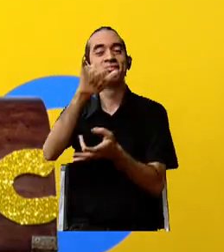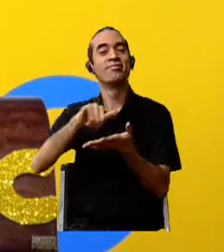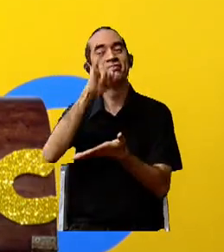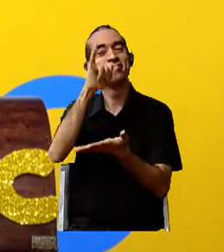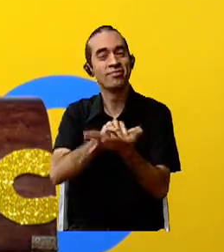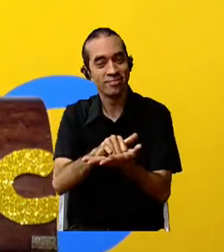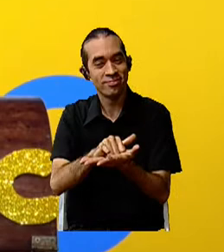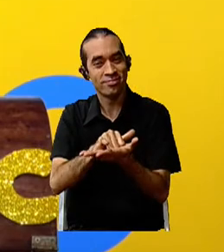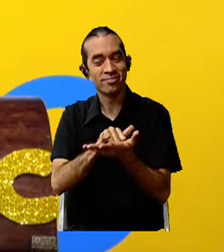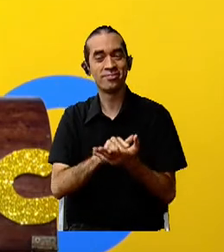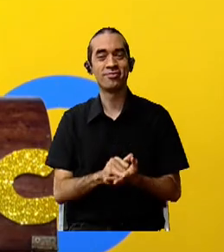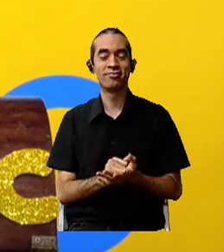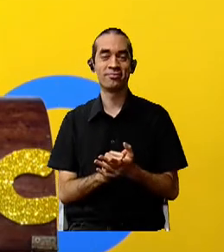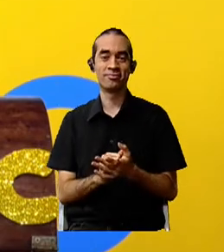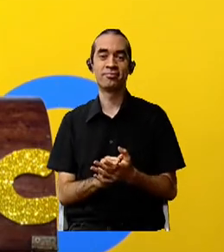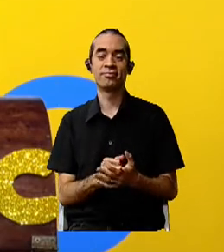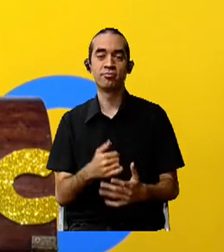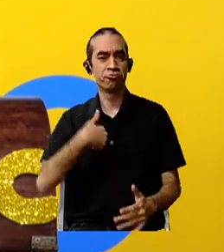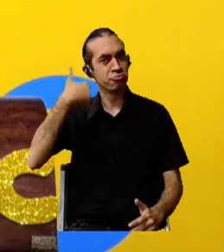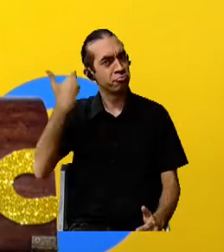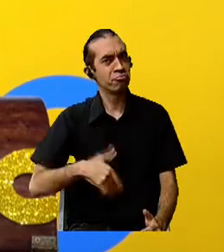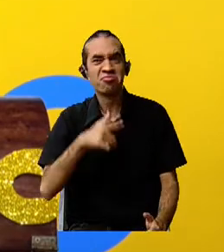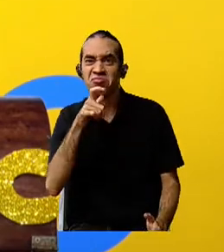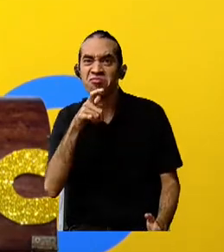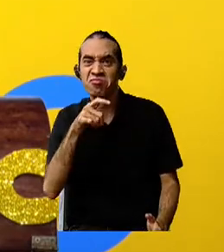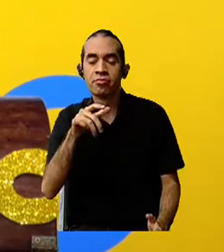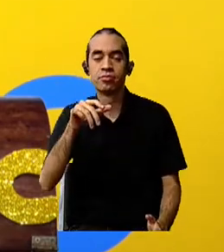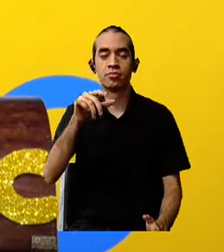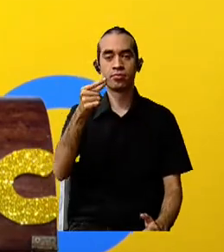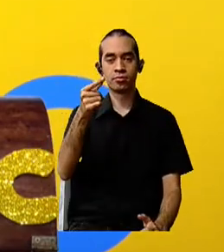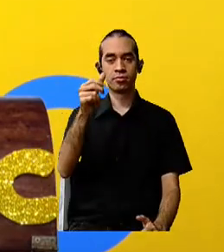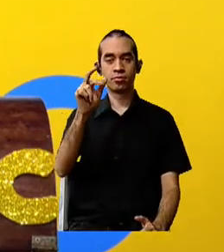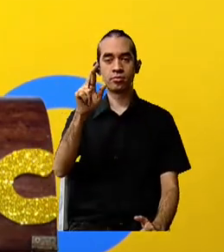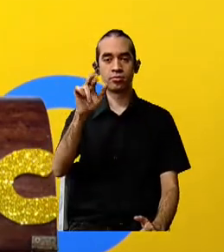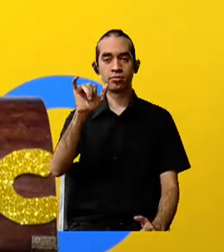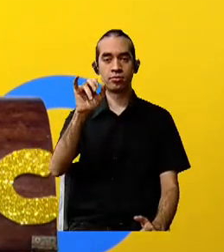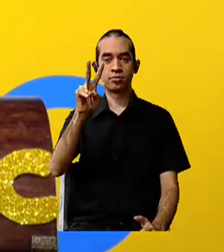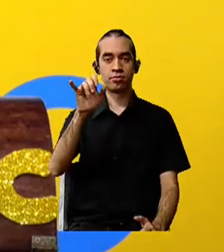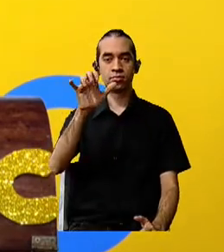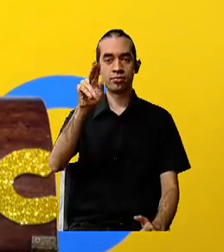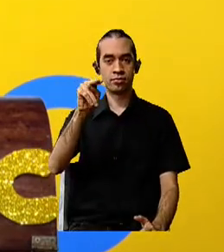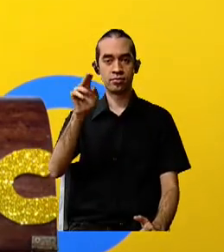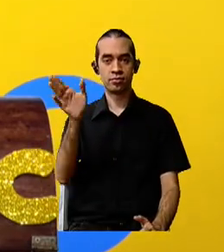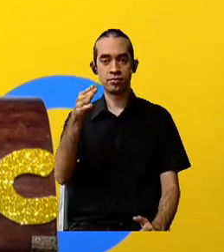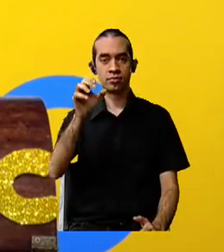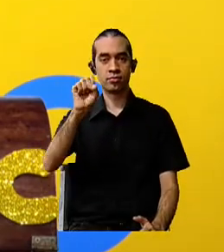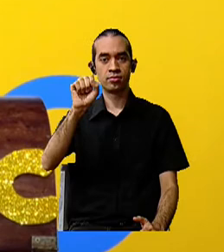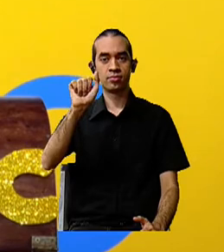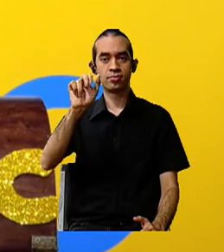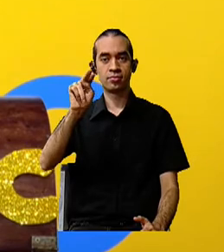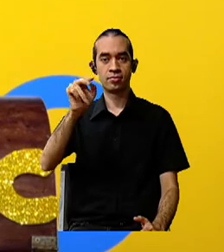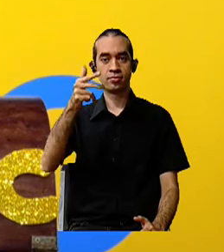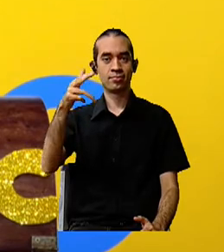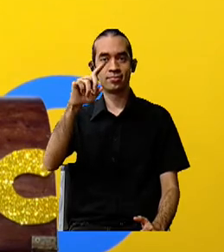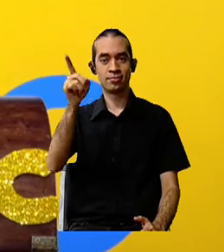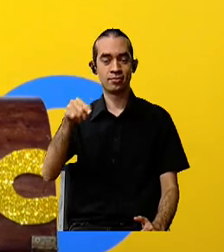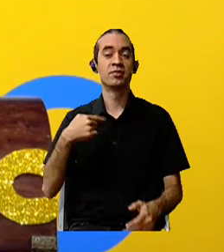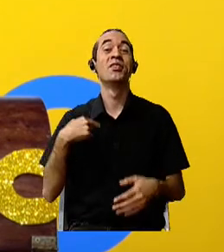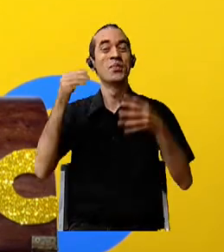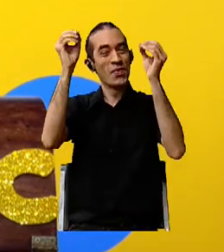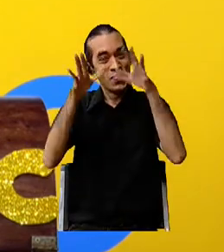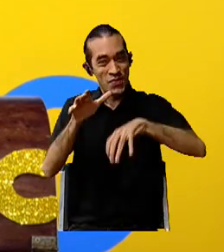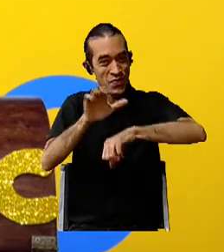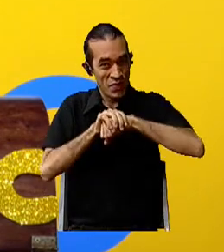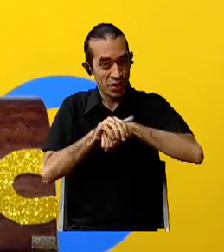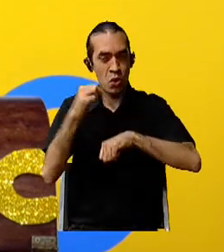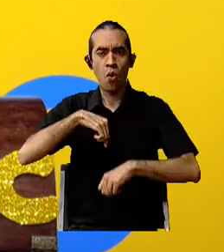Jose. I am Greivin Sánchez and I'm going to be your English teacher. Today's a very